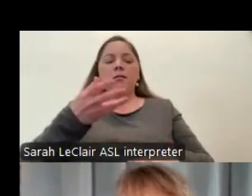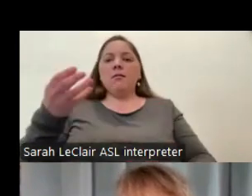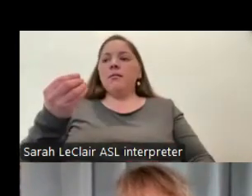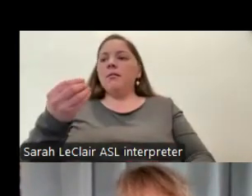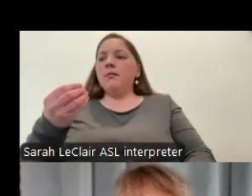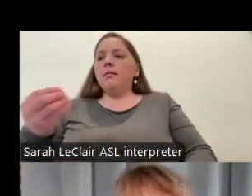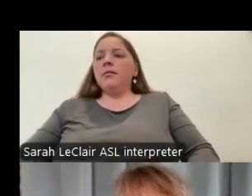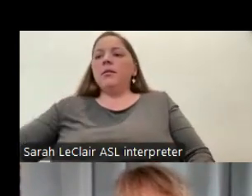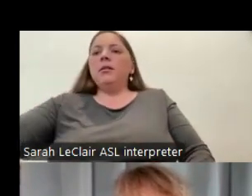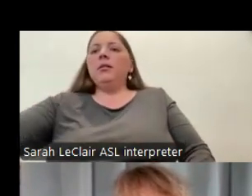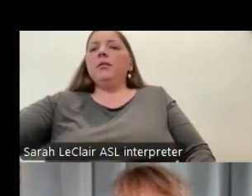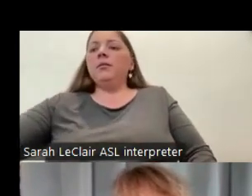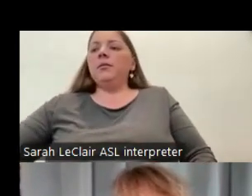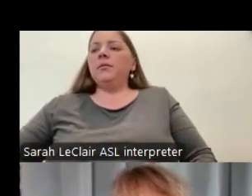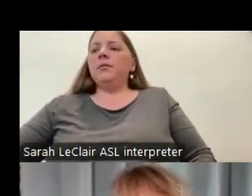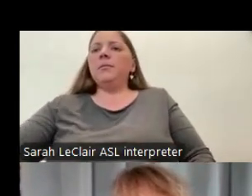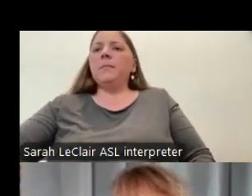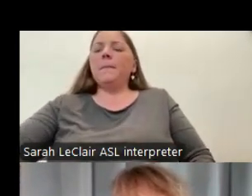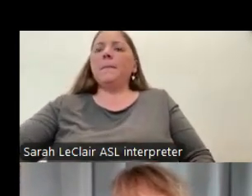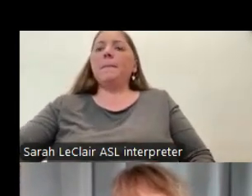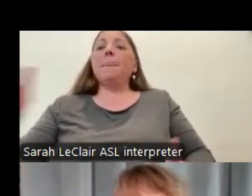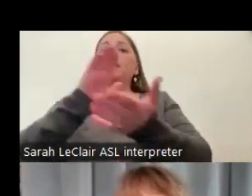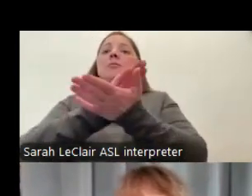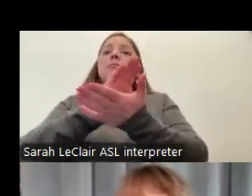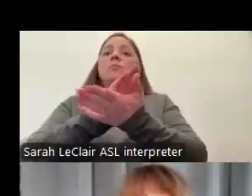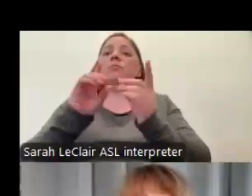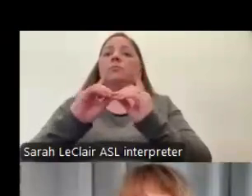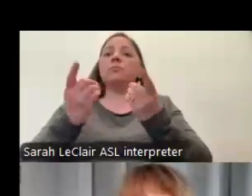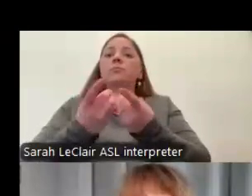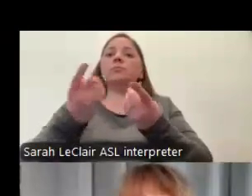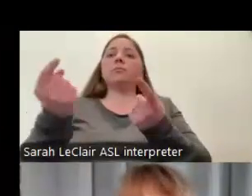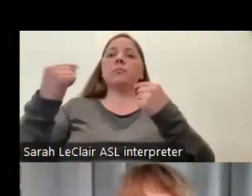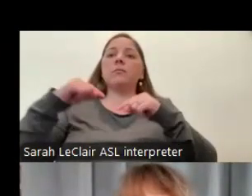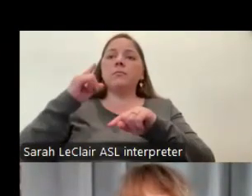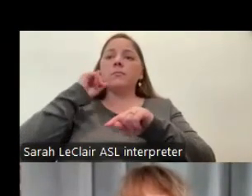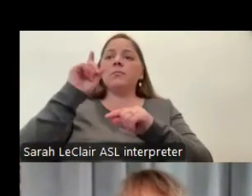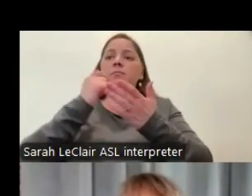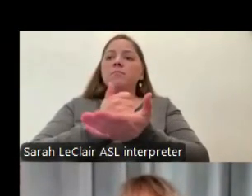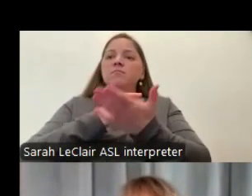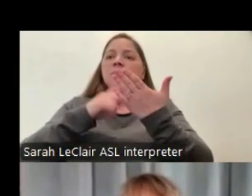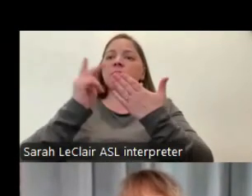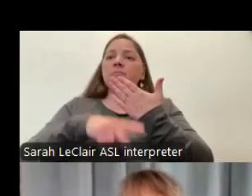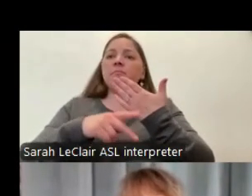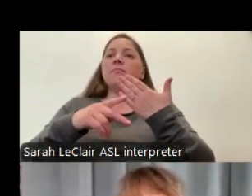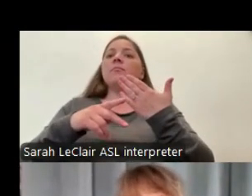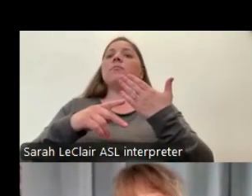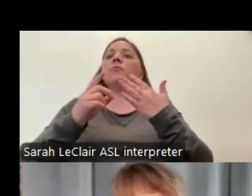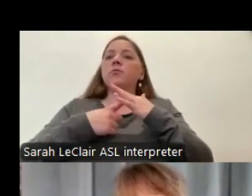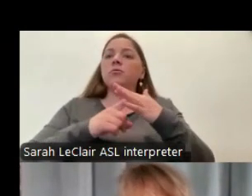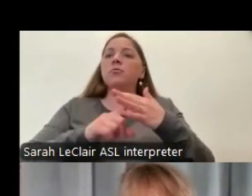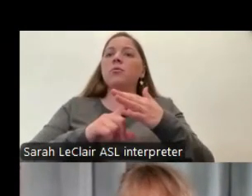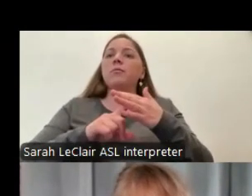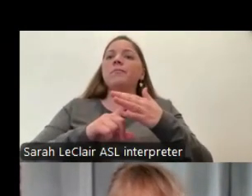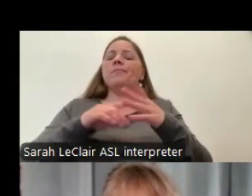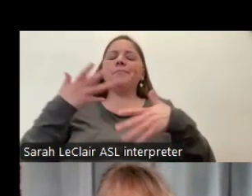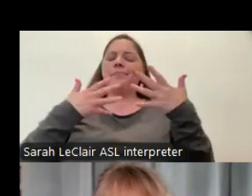be having the school districts coming out who have the programs for helping students get into